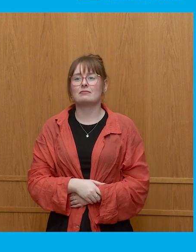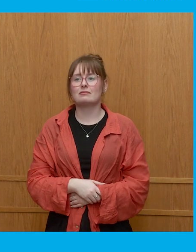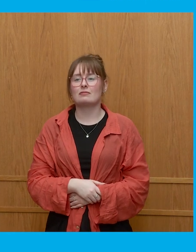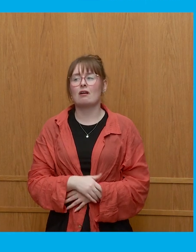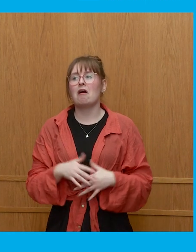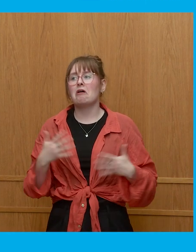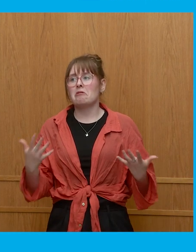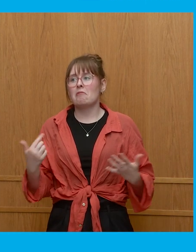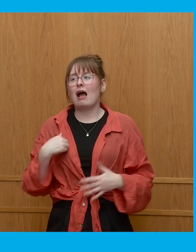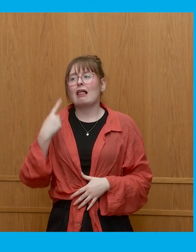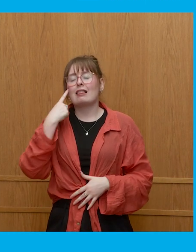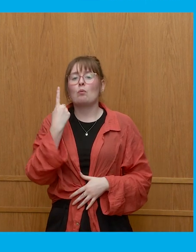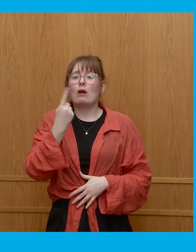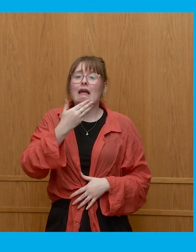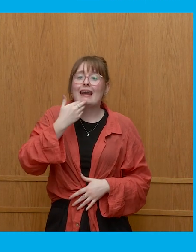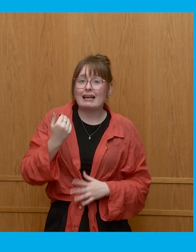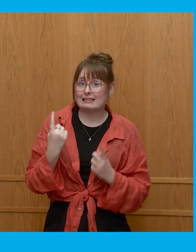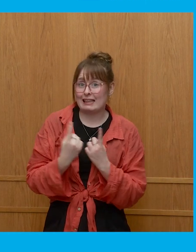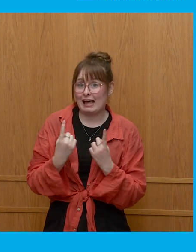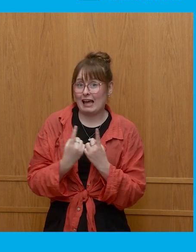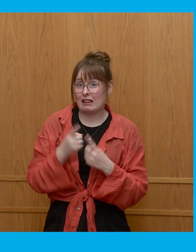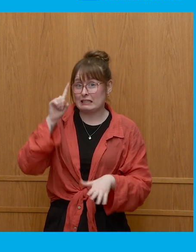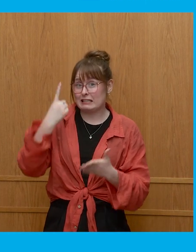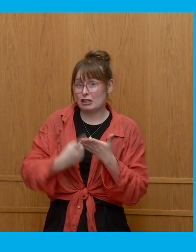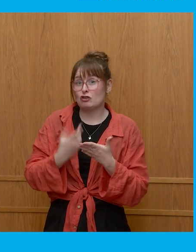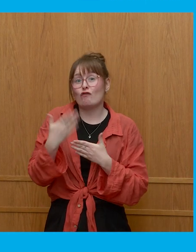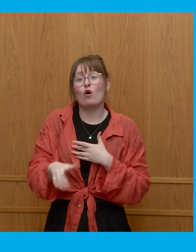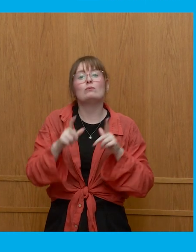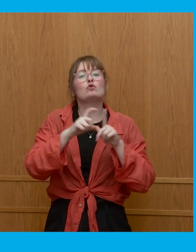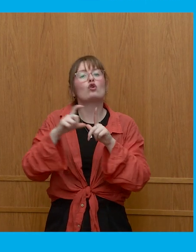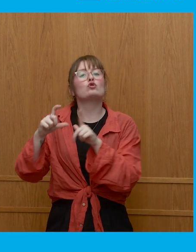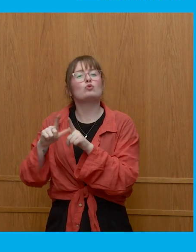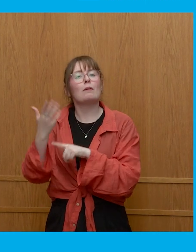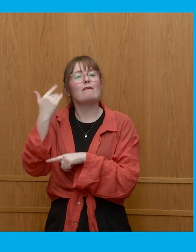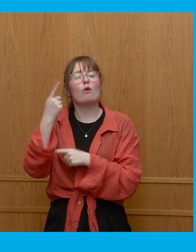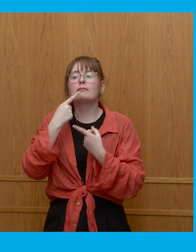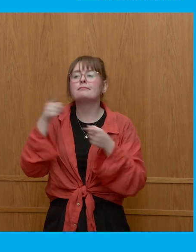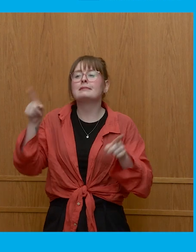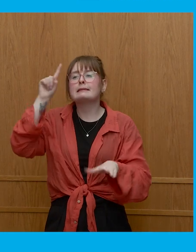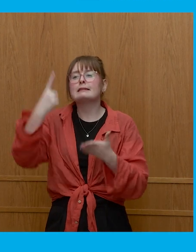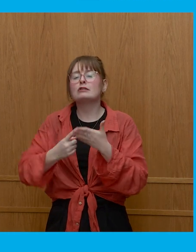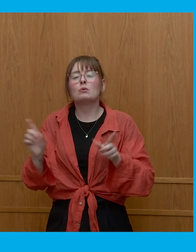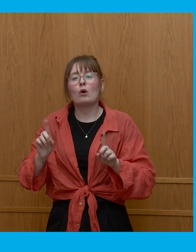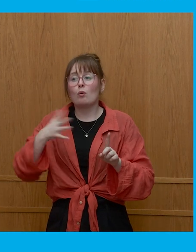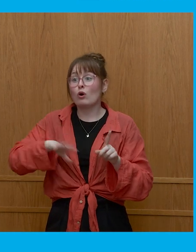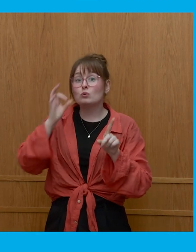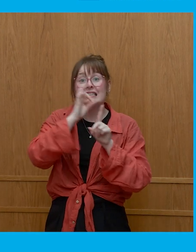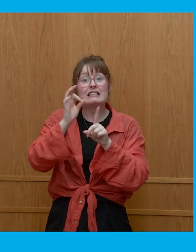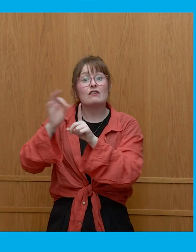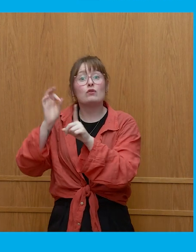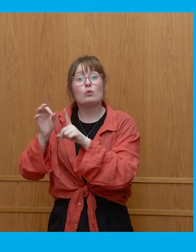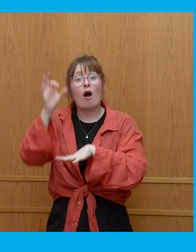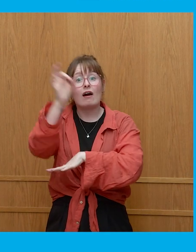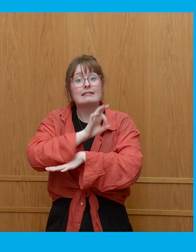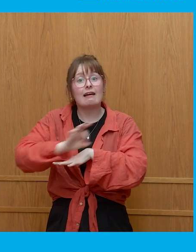I think one of the nice things of decisions of Doniger was to interview architects. He made